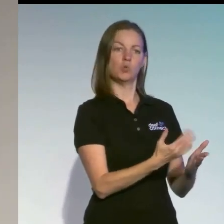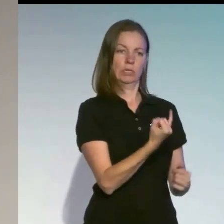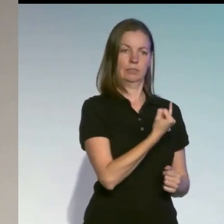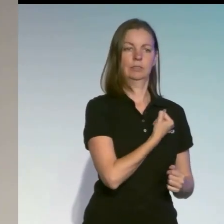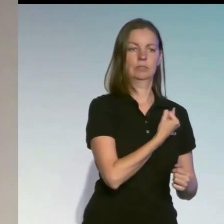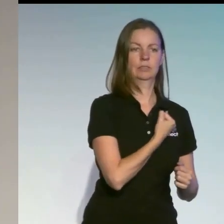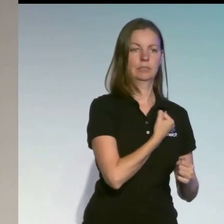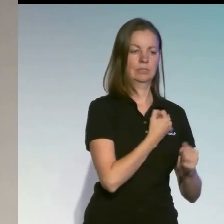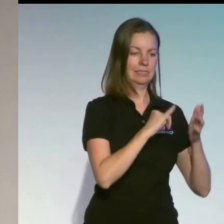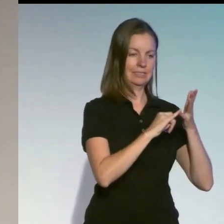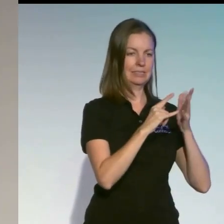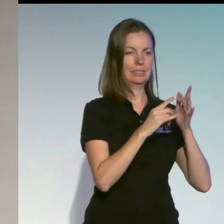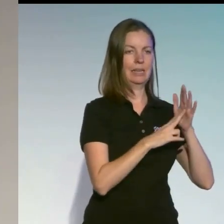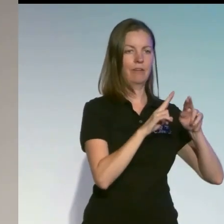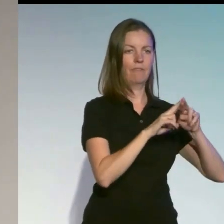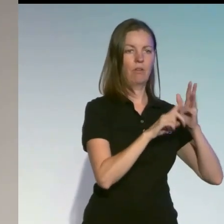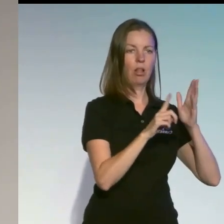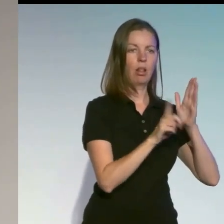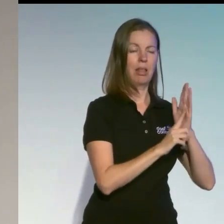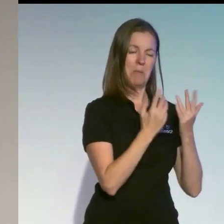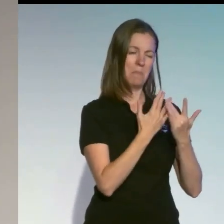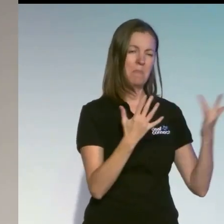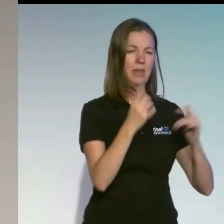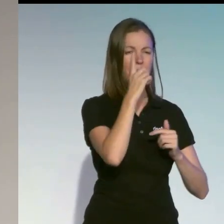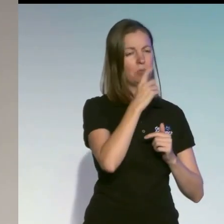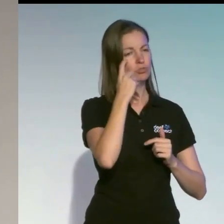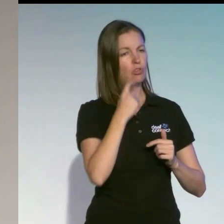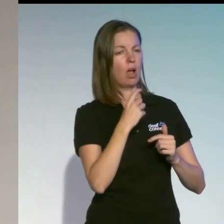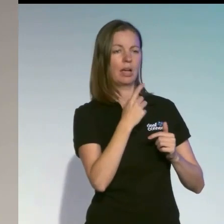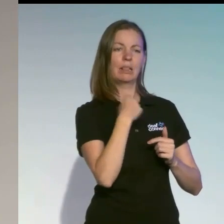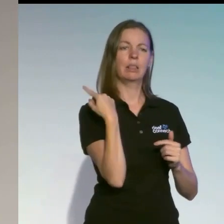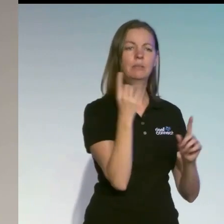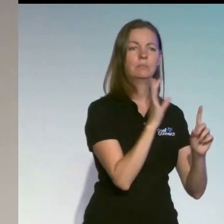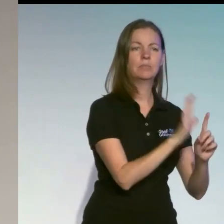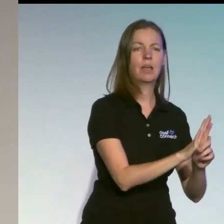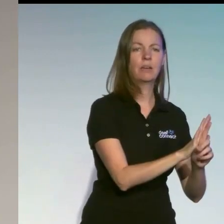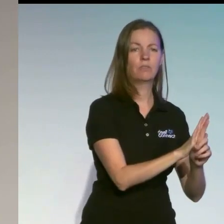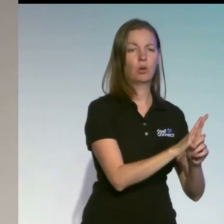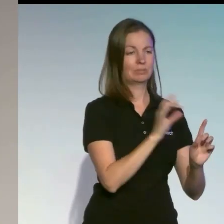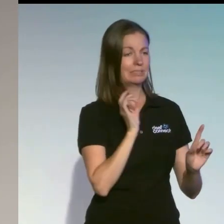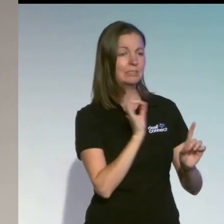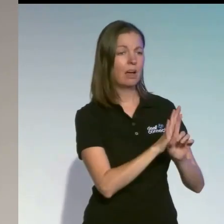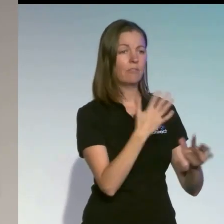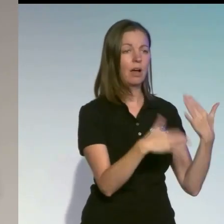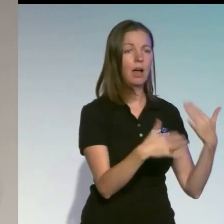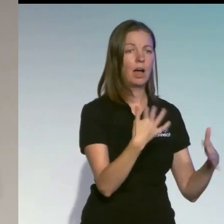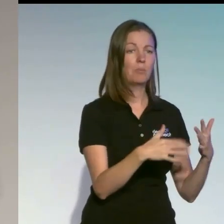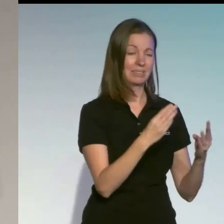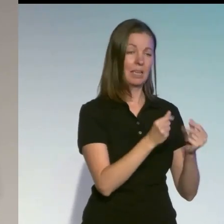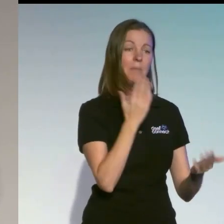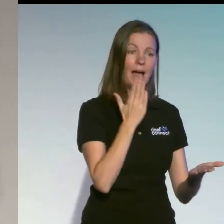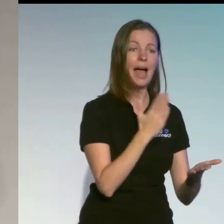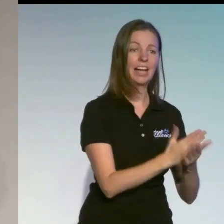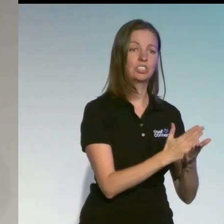of attempted suicide, of self-harm, and even, sadly, of even actual